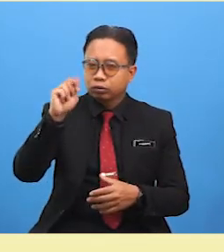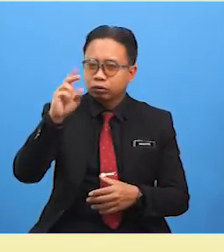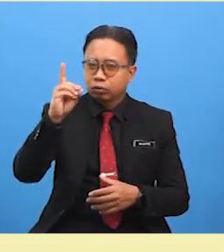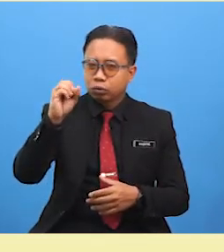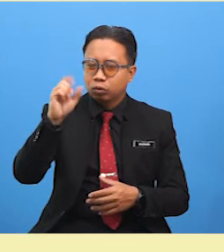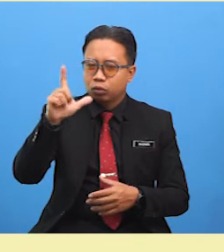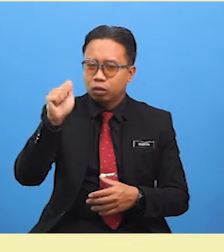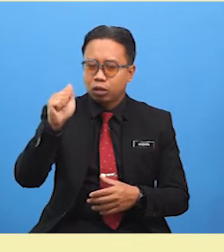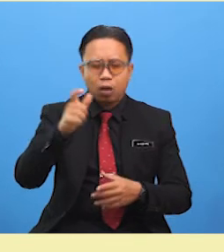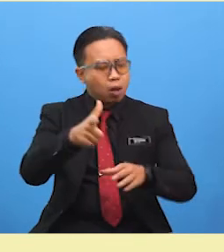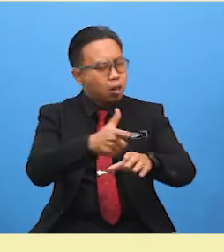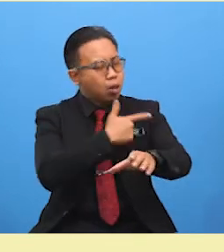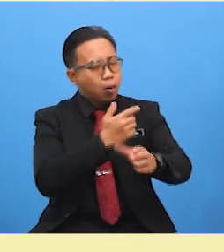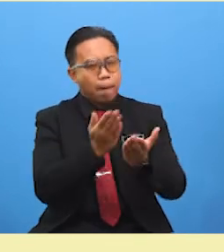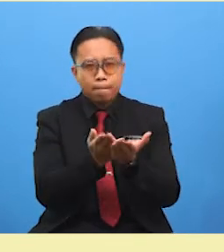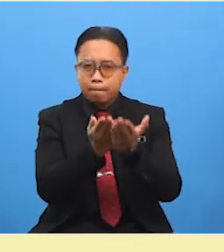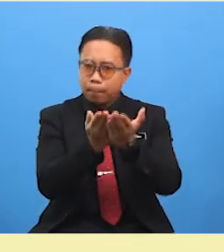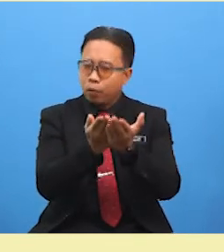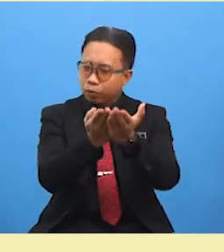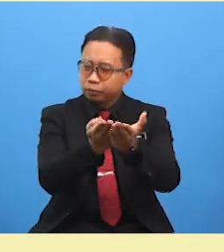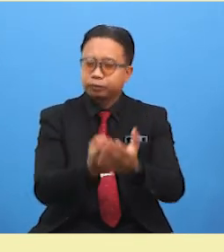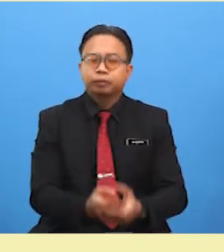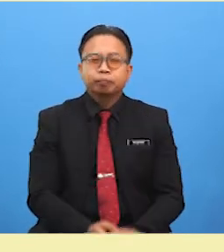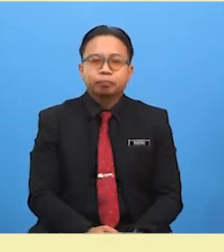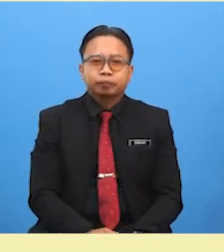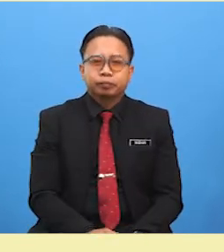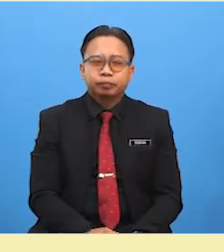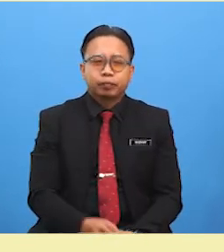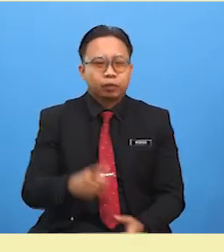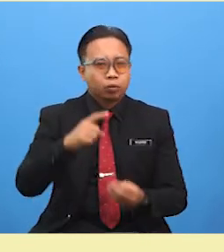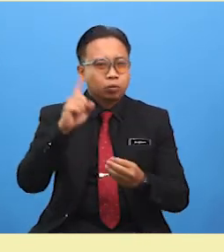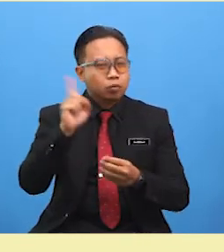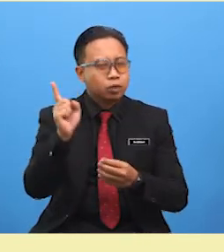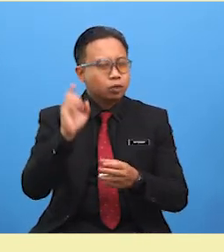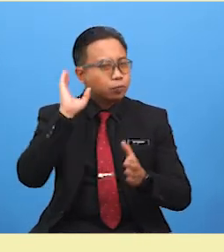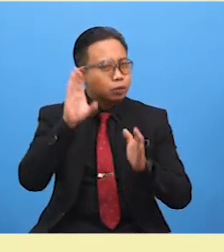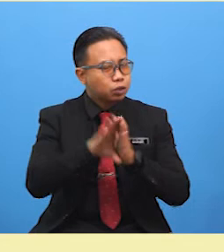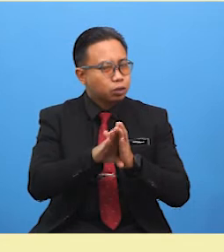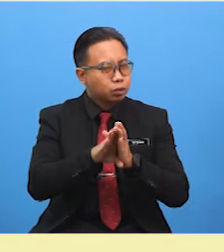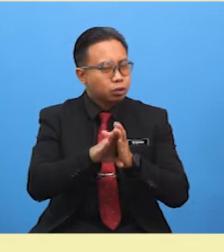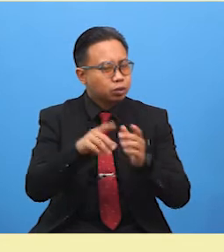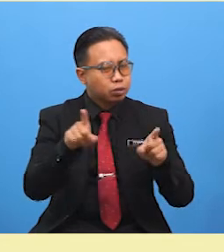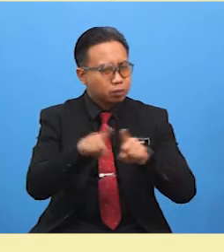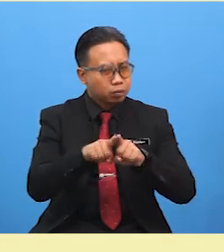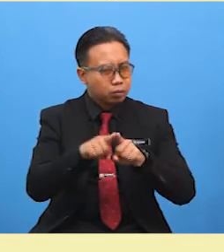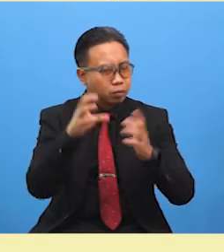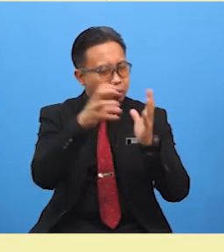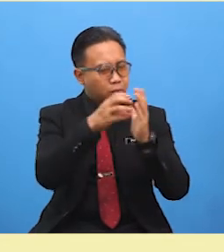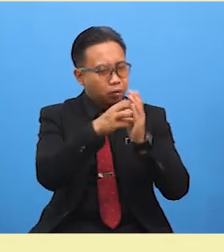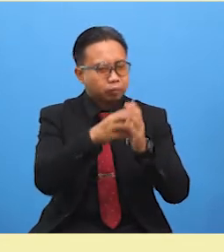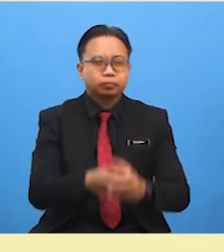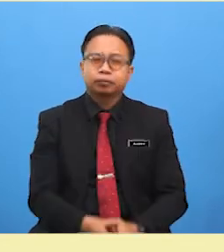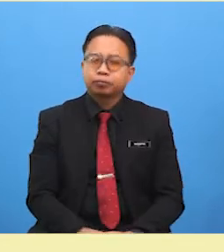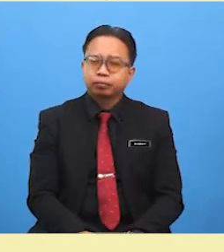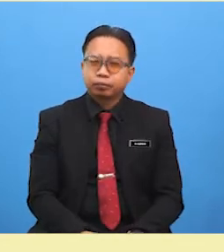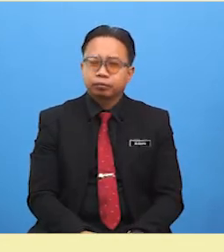this case, longboat would tell you which picture belongs to this paragraph. I think it's quite clear-cut here, as there is only